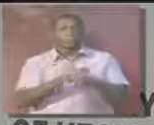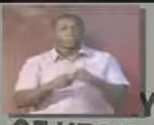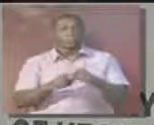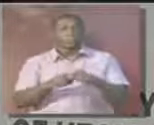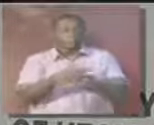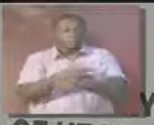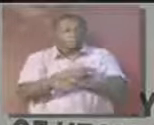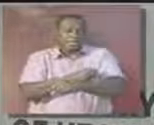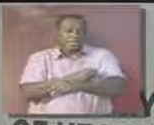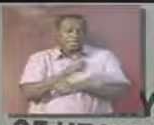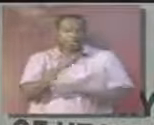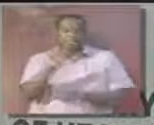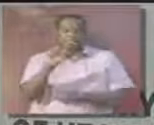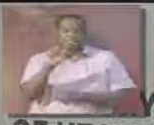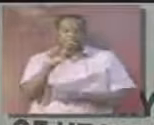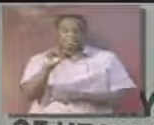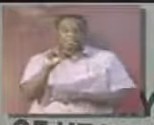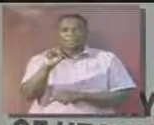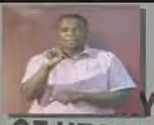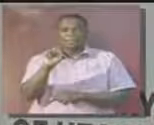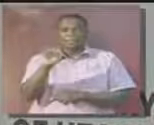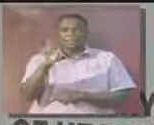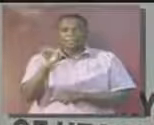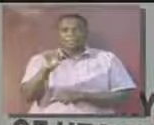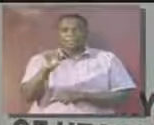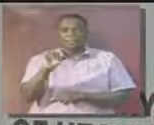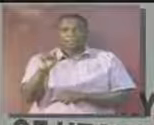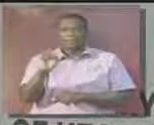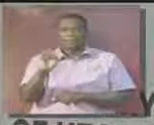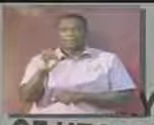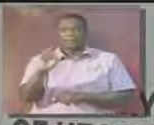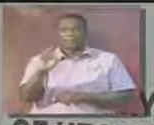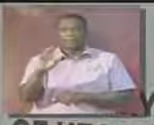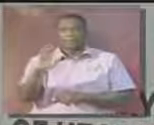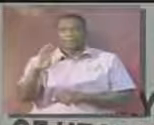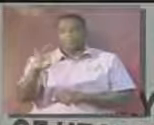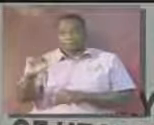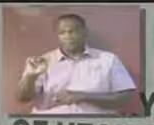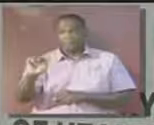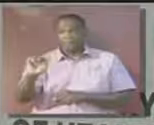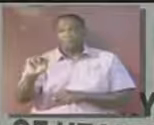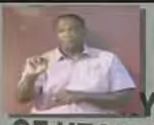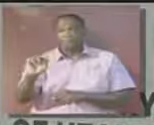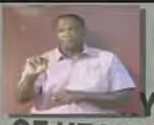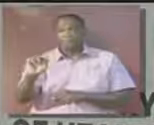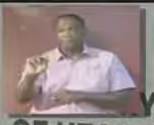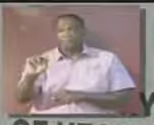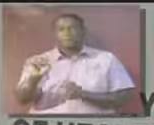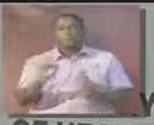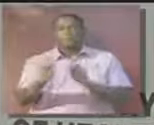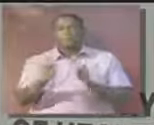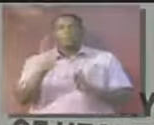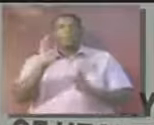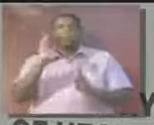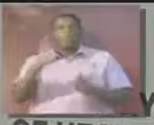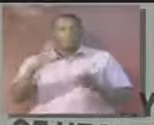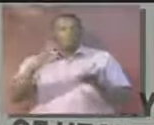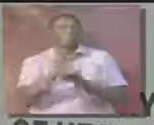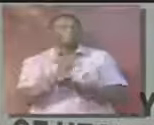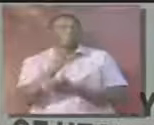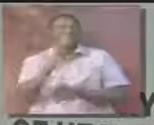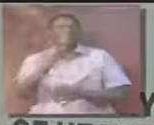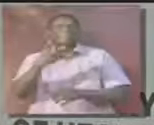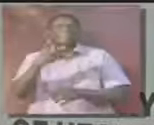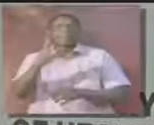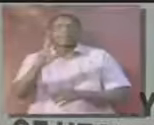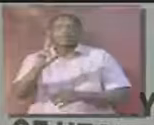just to confirm, and we have been getting calls at the Ministry, that persons will be getting their second dose of the AstraZeneca